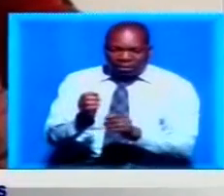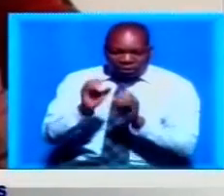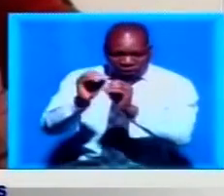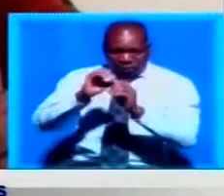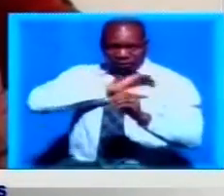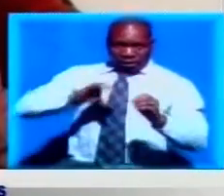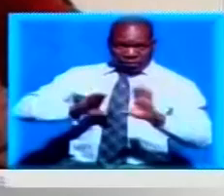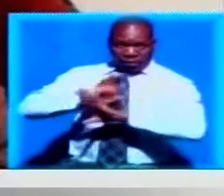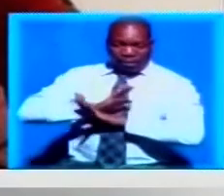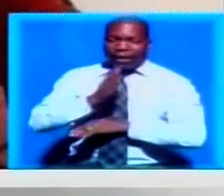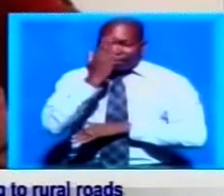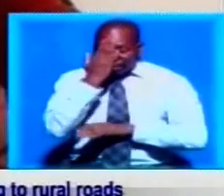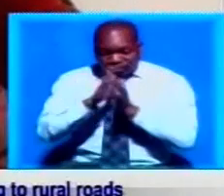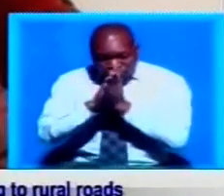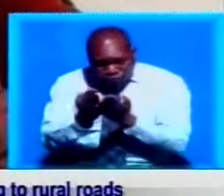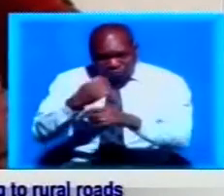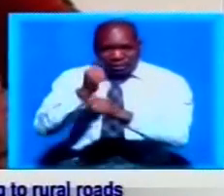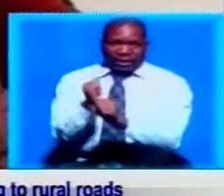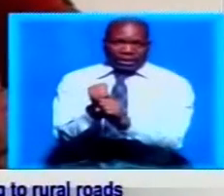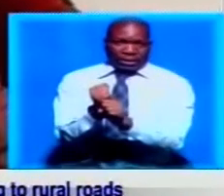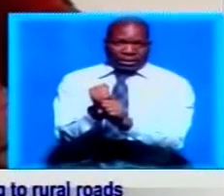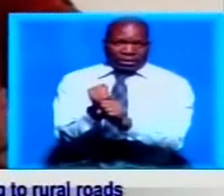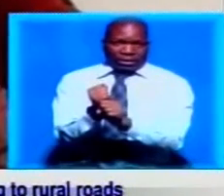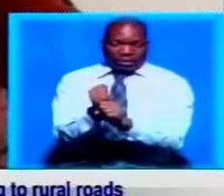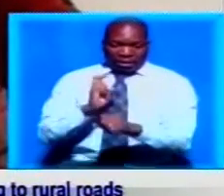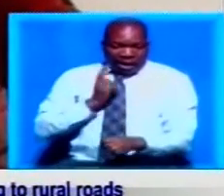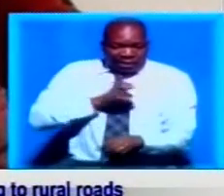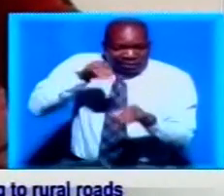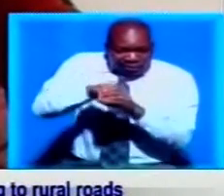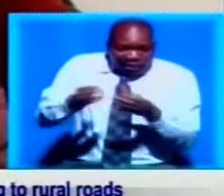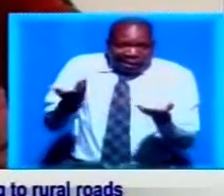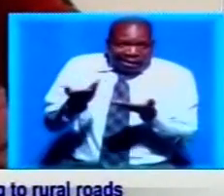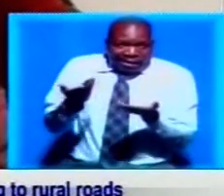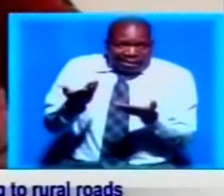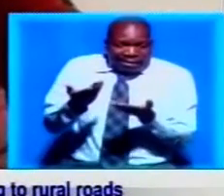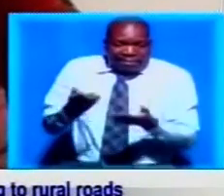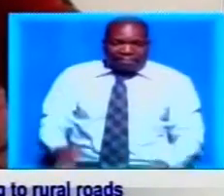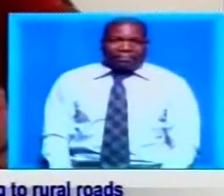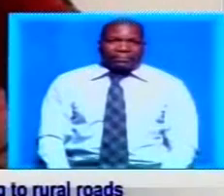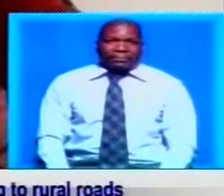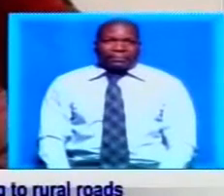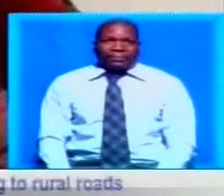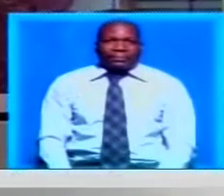Teaching Council of Zambia, which is not coming from us. The Teaching Council has its